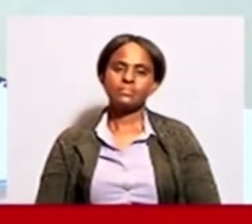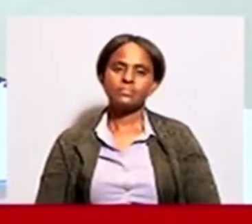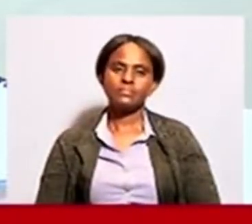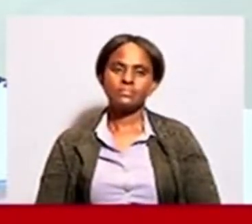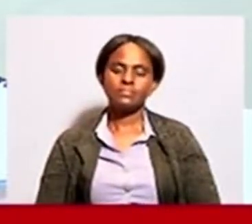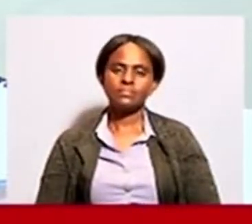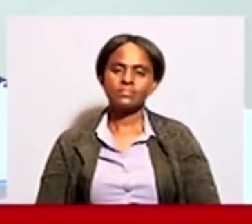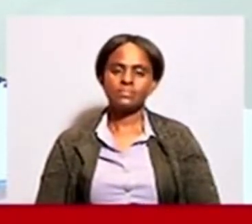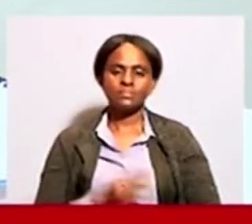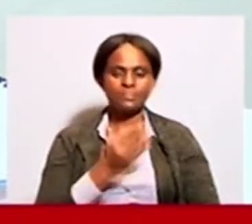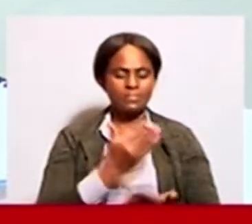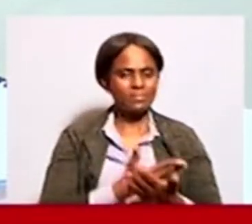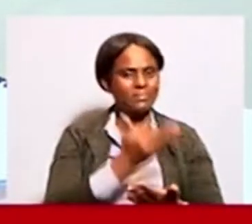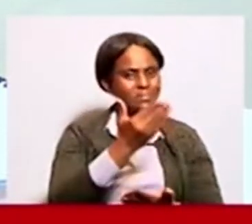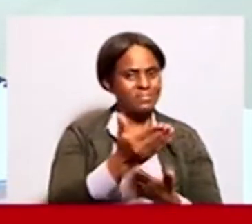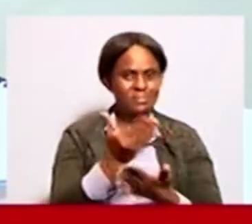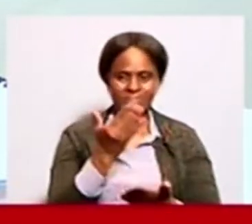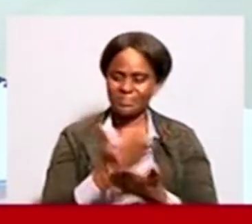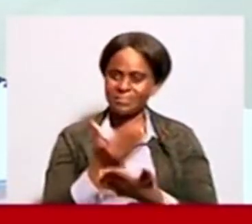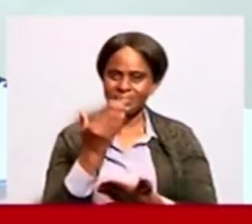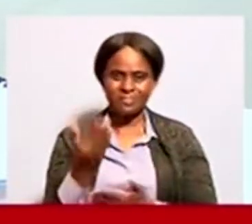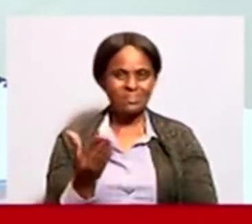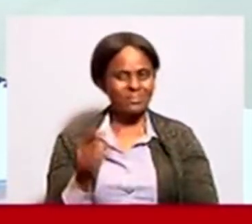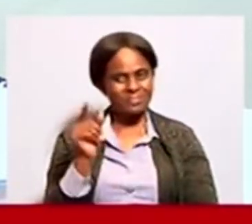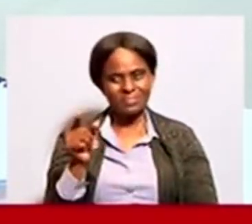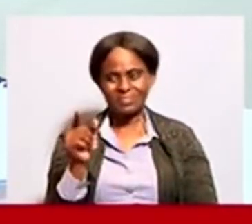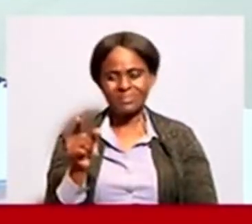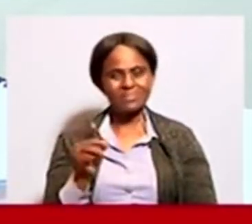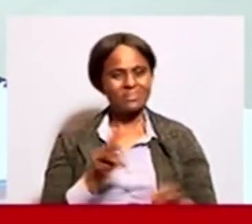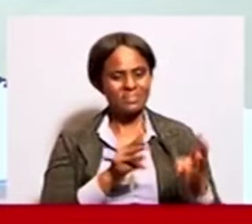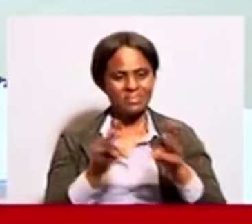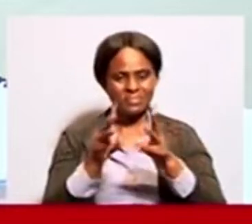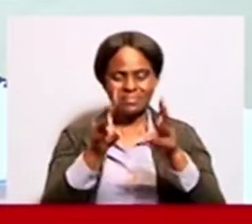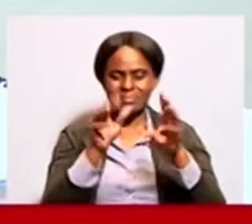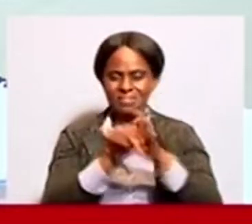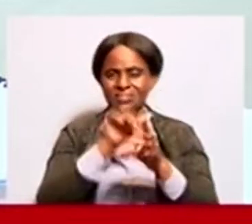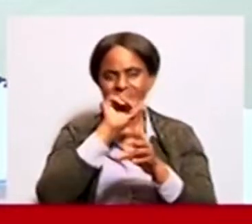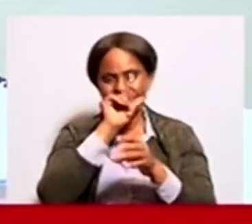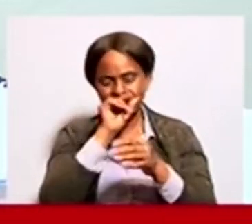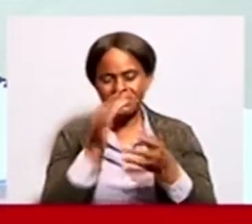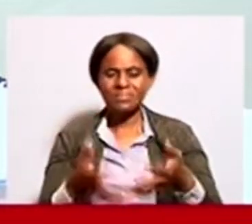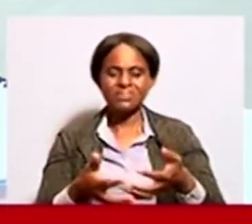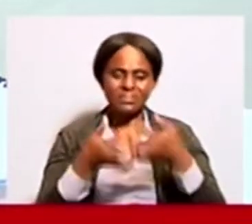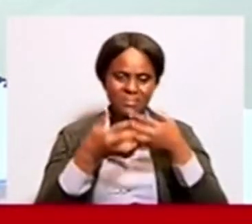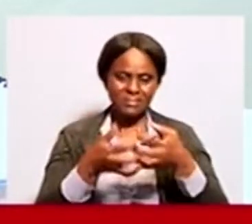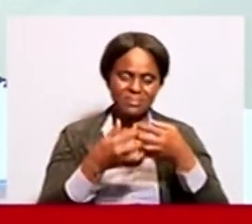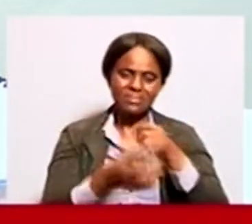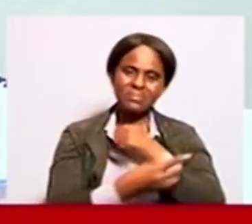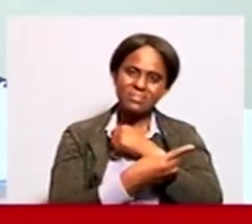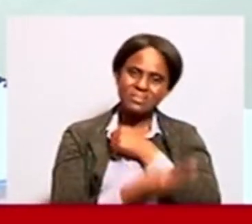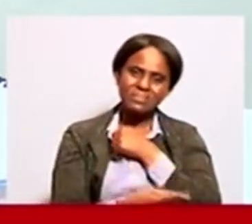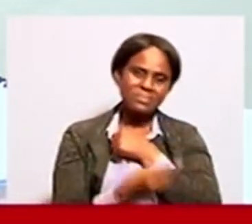The procurement system in Livingstone, the engineering department, the